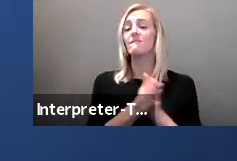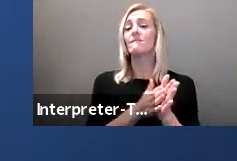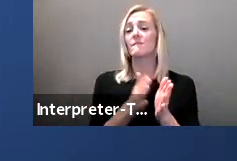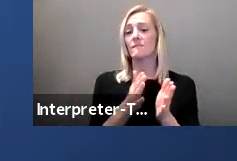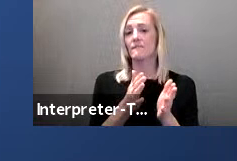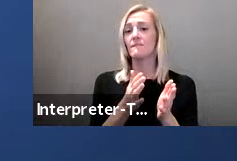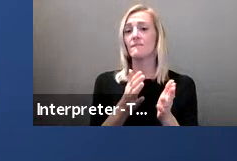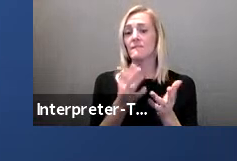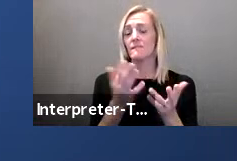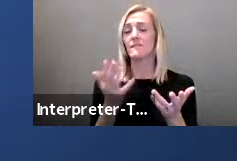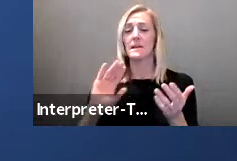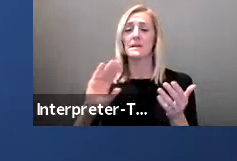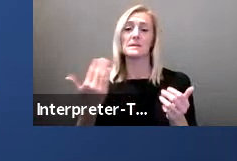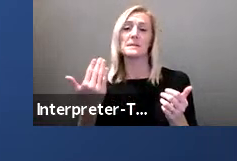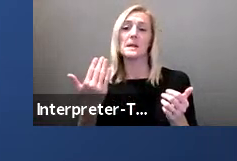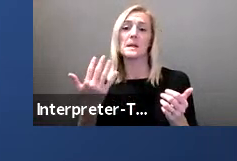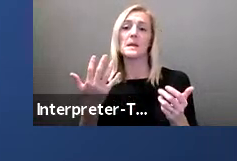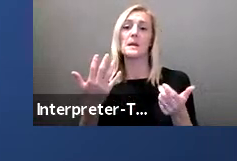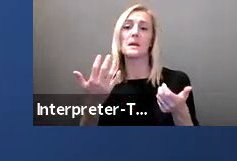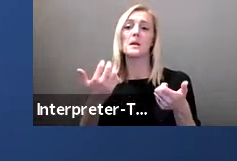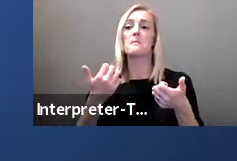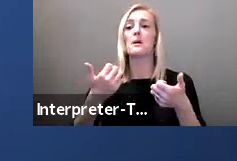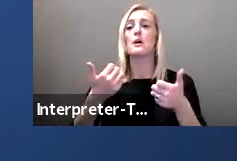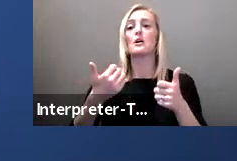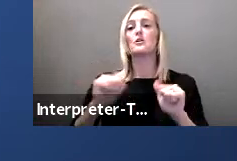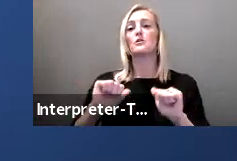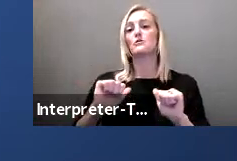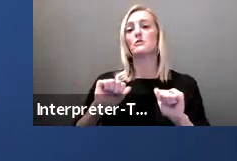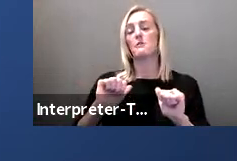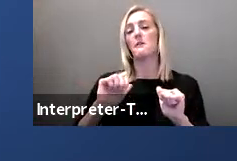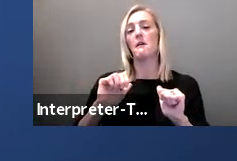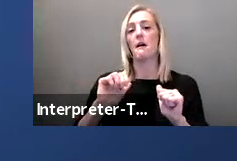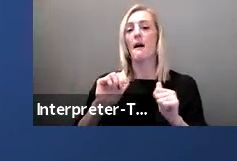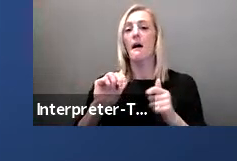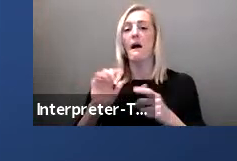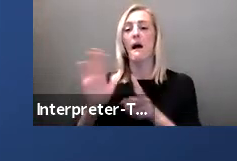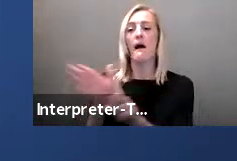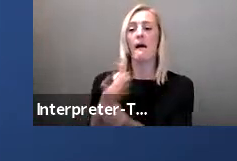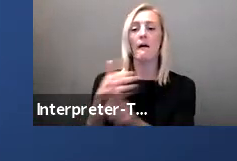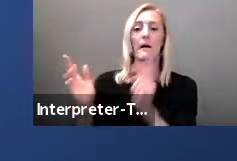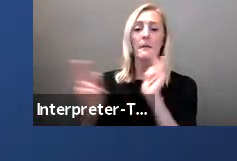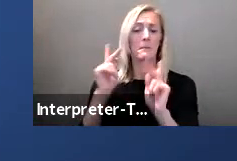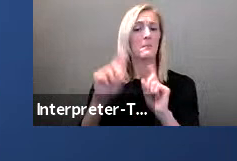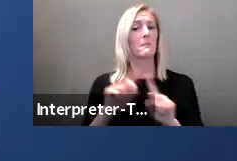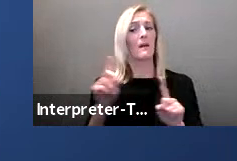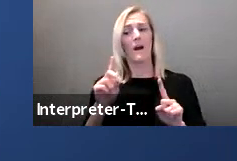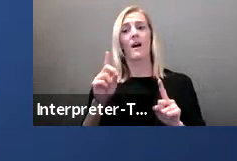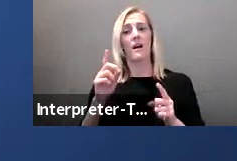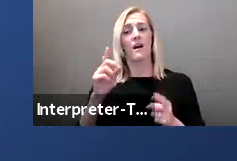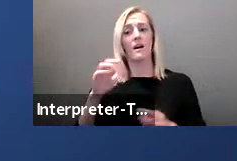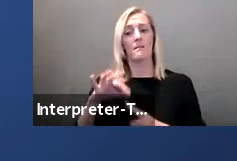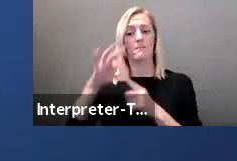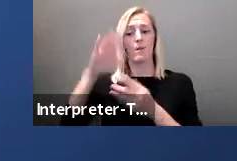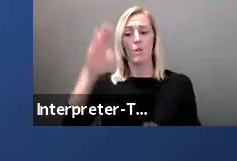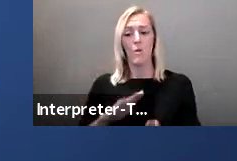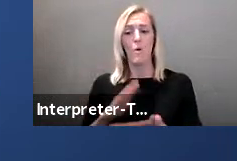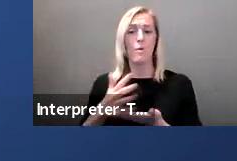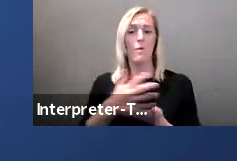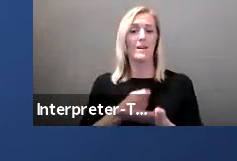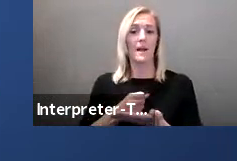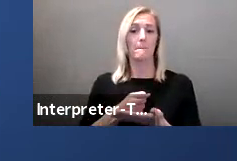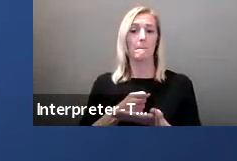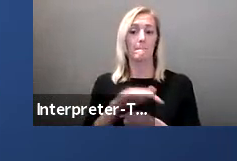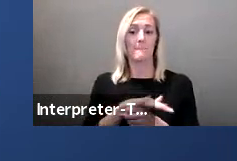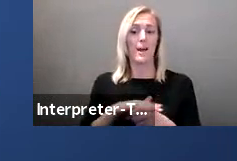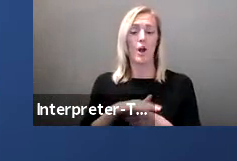may sound like they're just trying to pay off people to do it, but there are some actual families, especially in our low income areas, that need